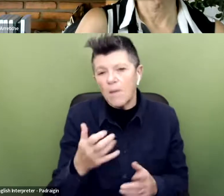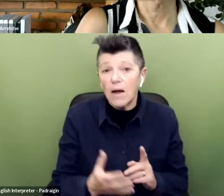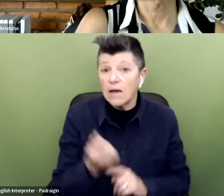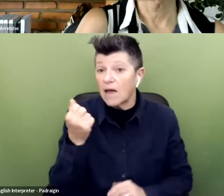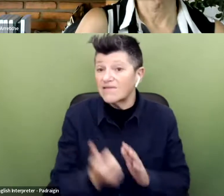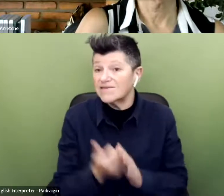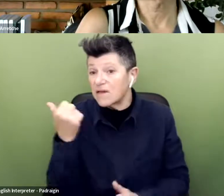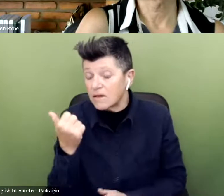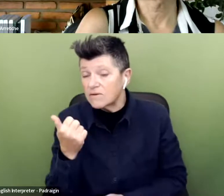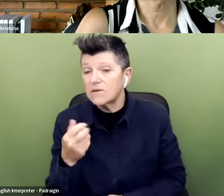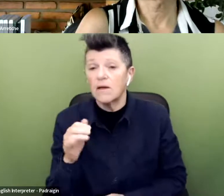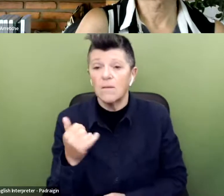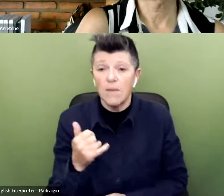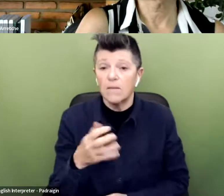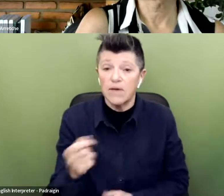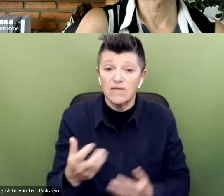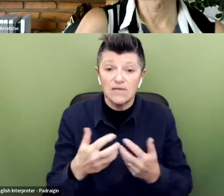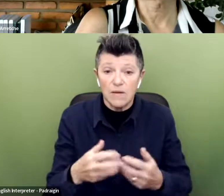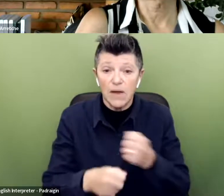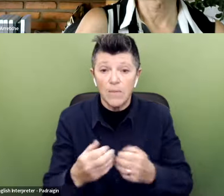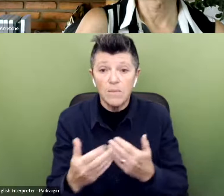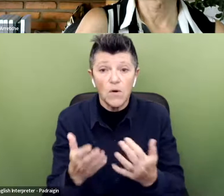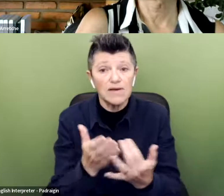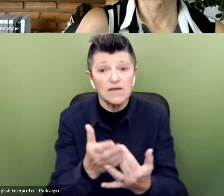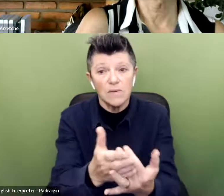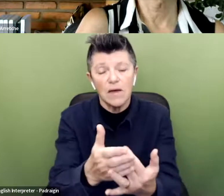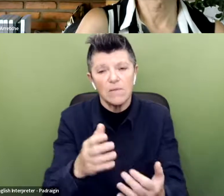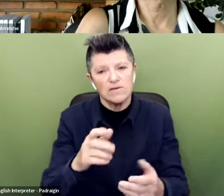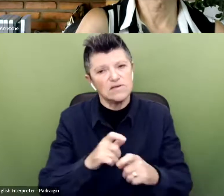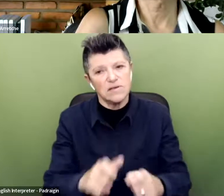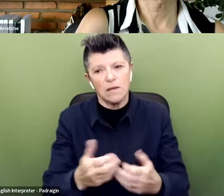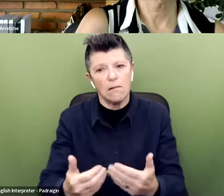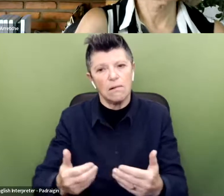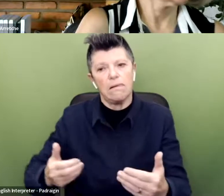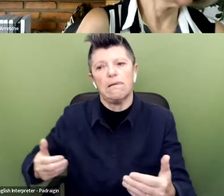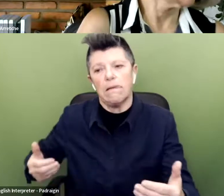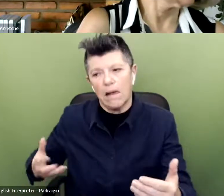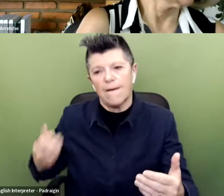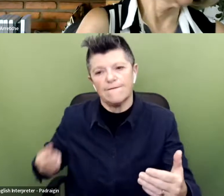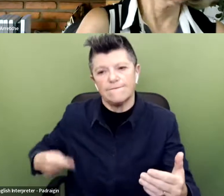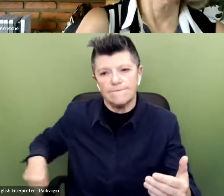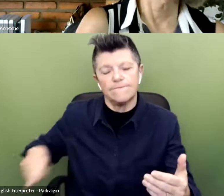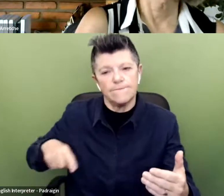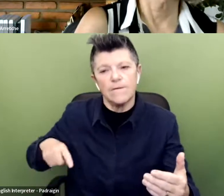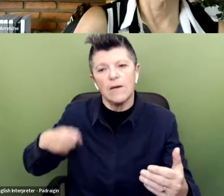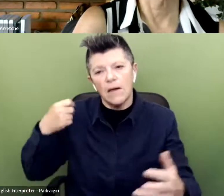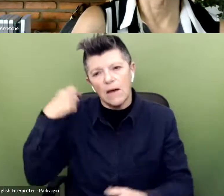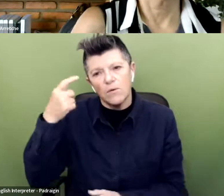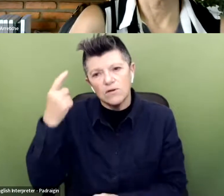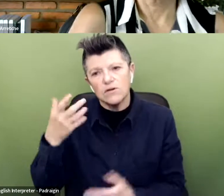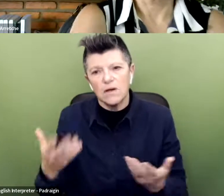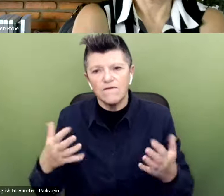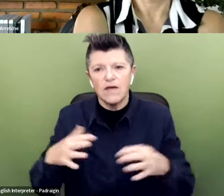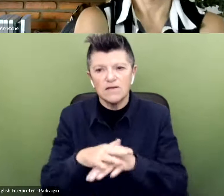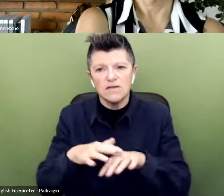the technology is becoming more accessible, but still people are very much left behind. And I just wondered whether within the intersectional piece,